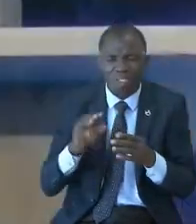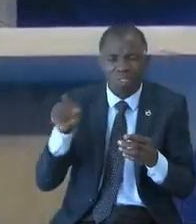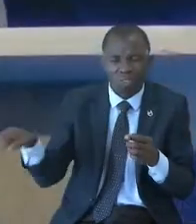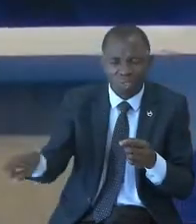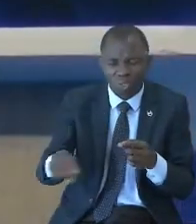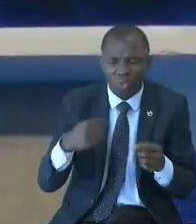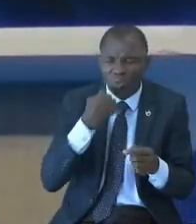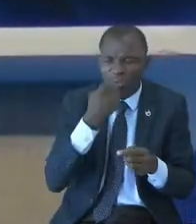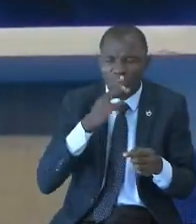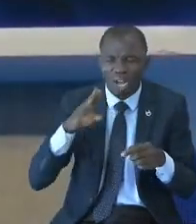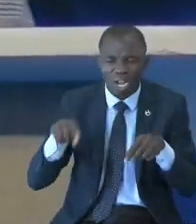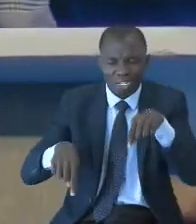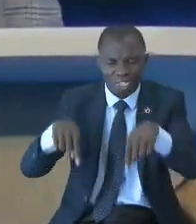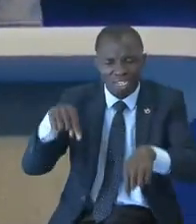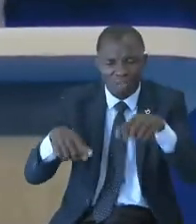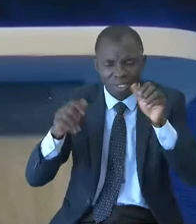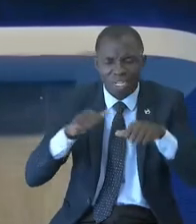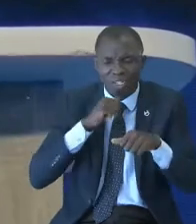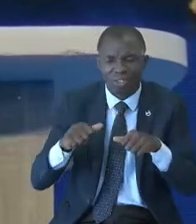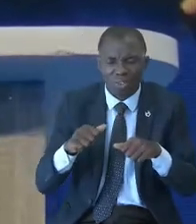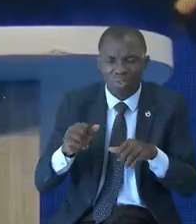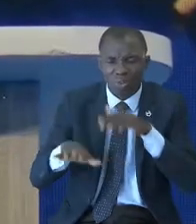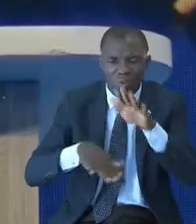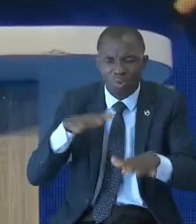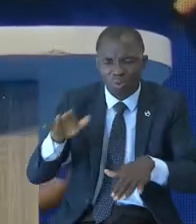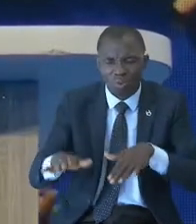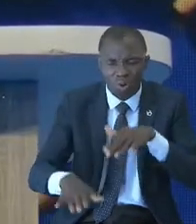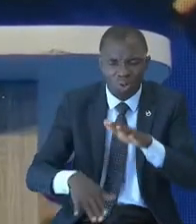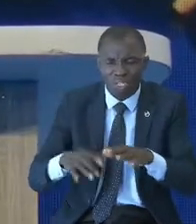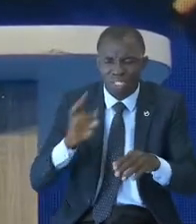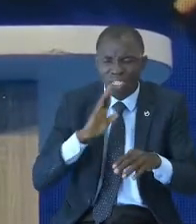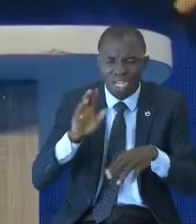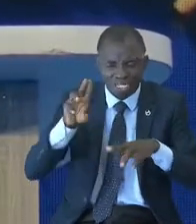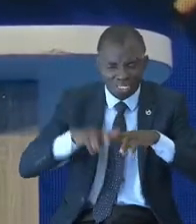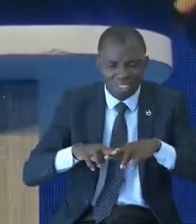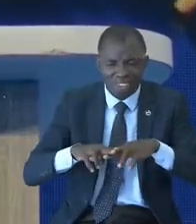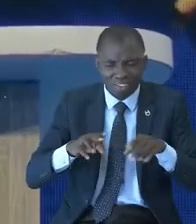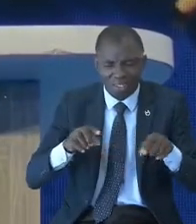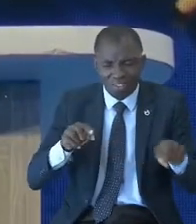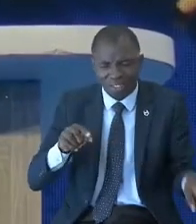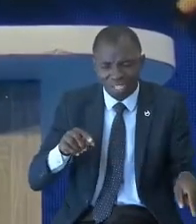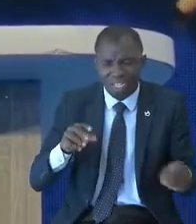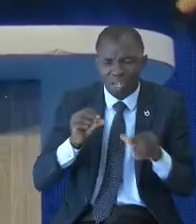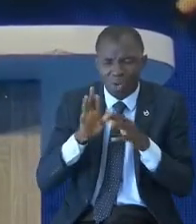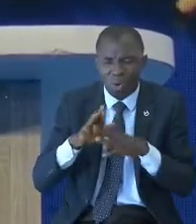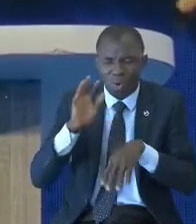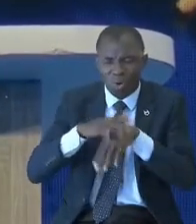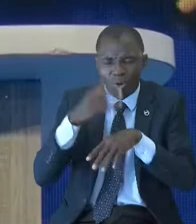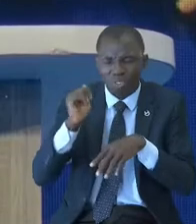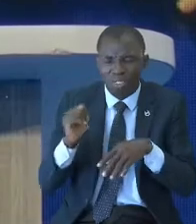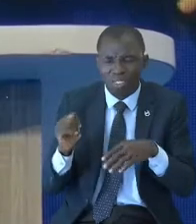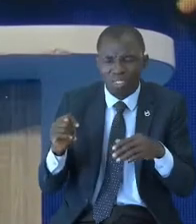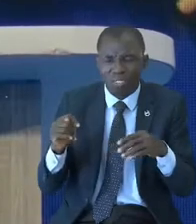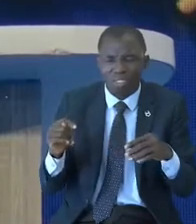lame, paralyzed, they can't walk, they're in a wheelchair, they're on the mat, lying down. Lord, I pray your